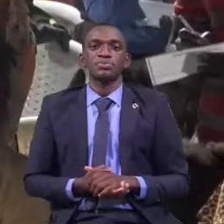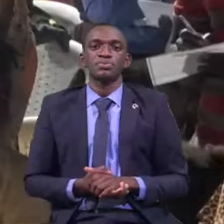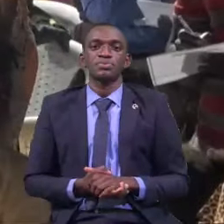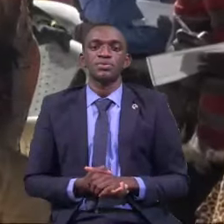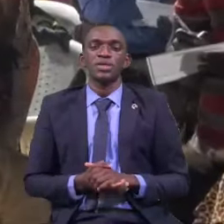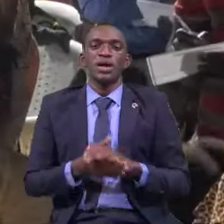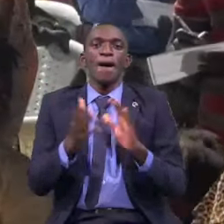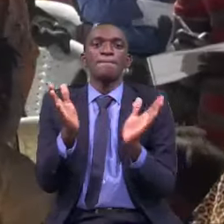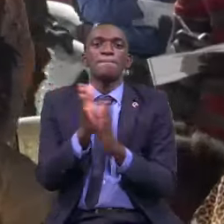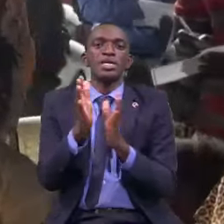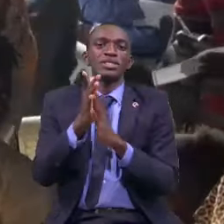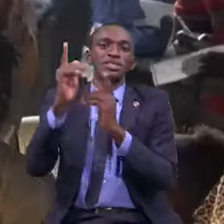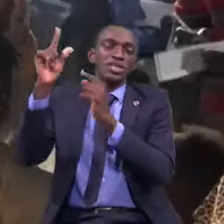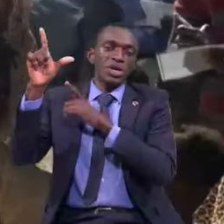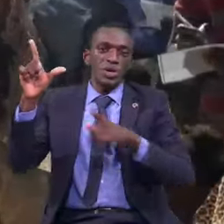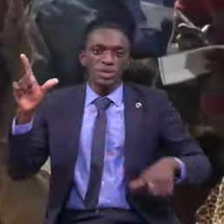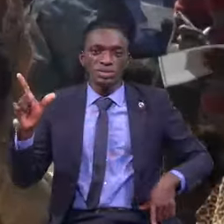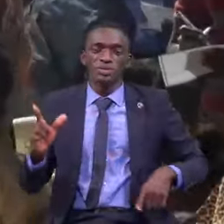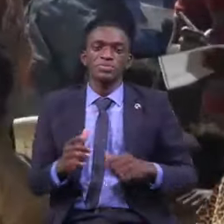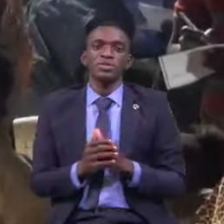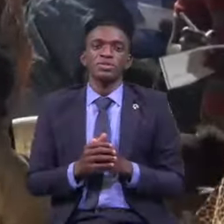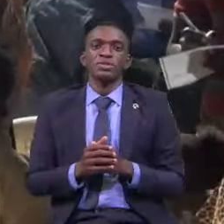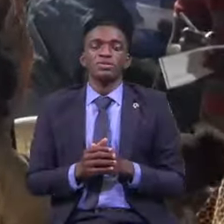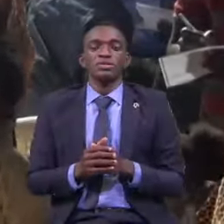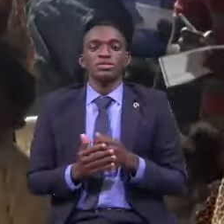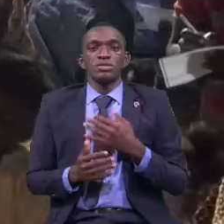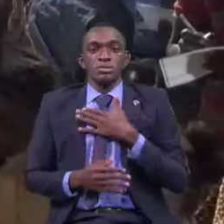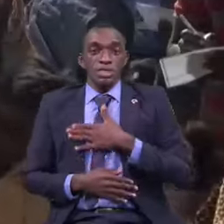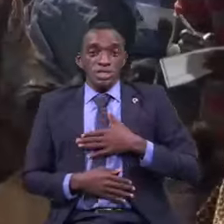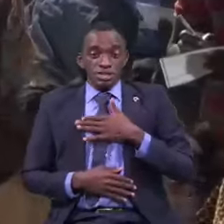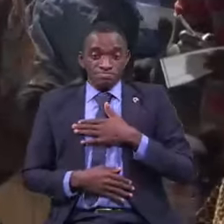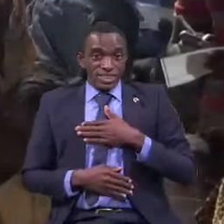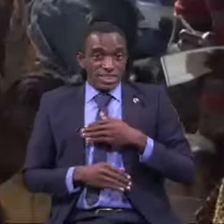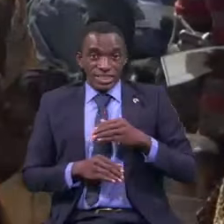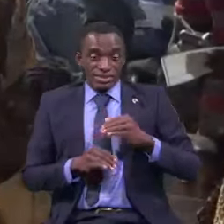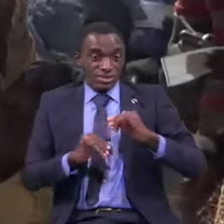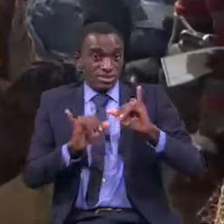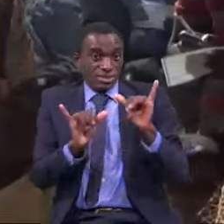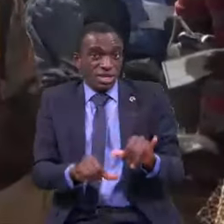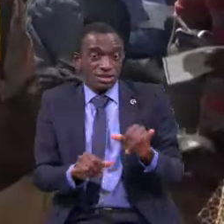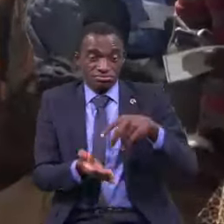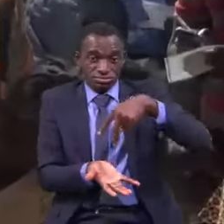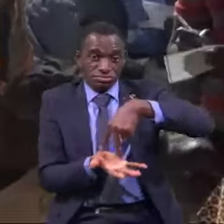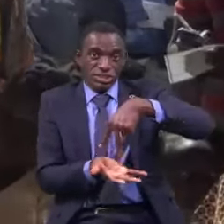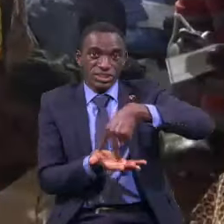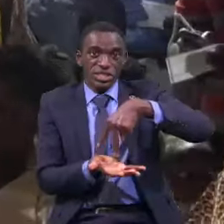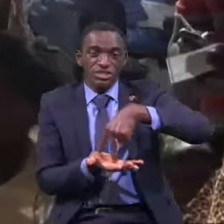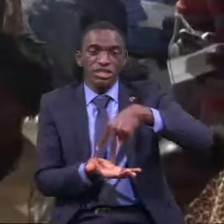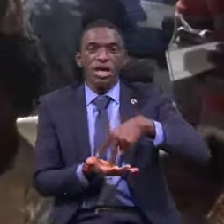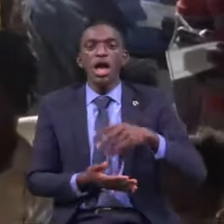Praise the Lord. Please remain standing. Our counselors are close to you there.